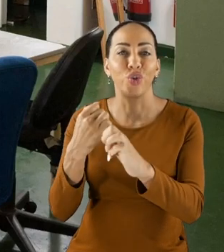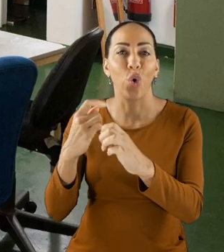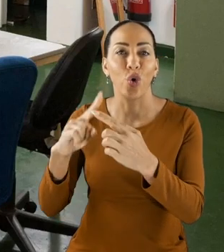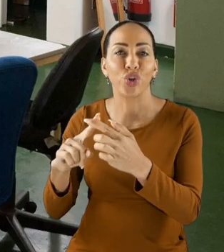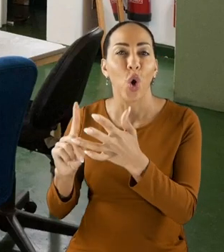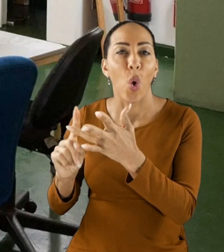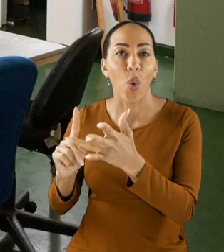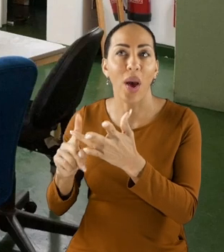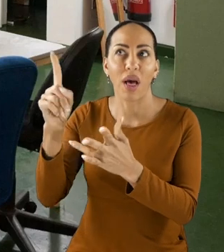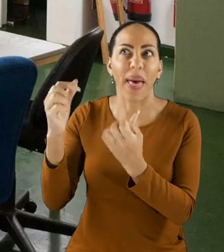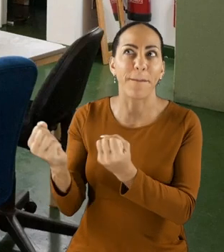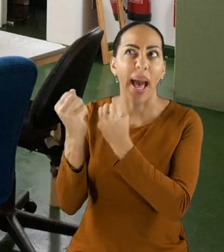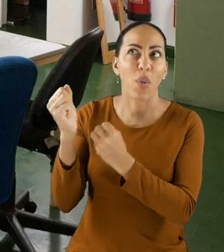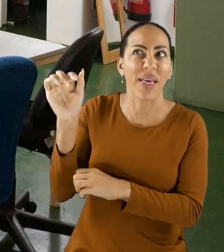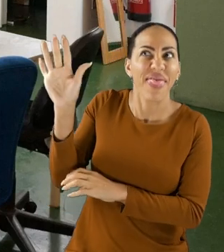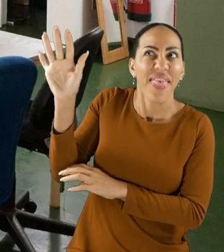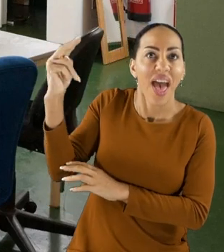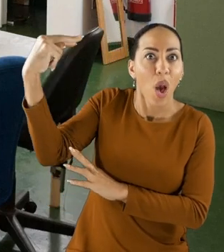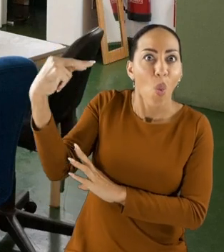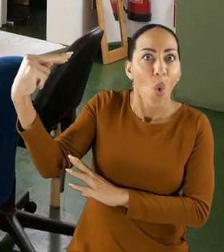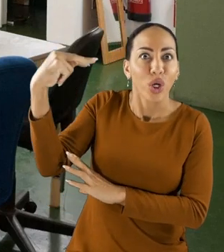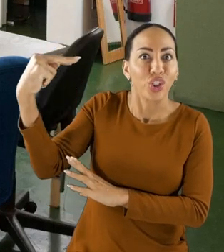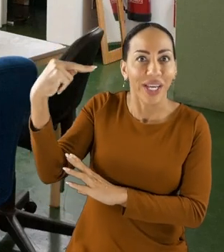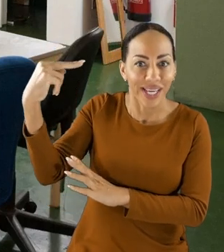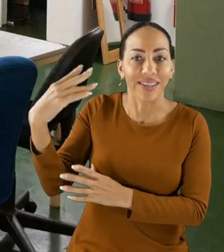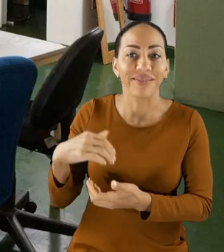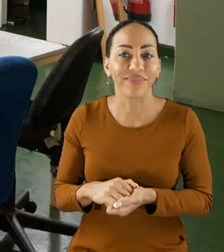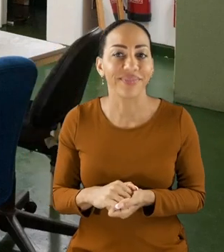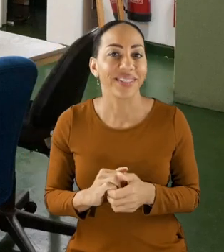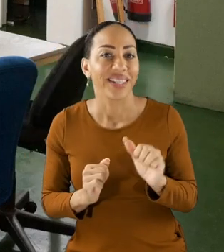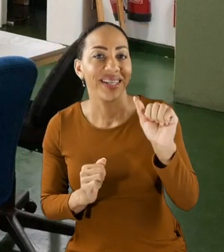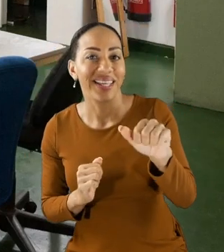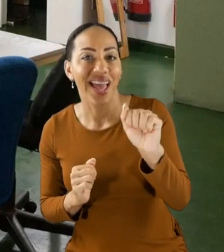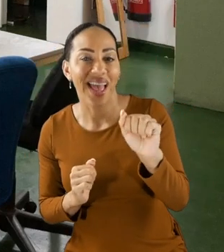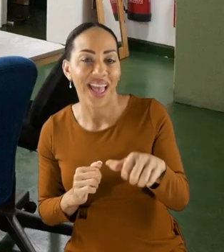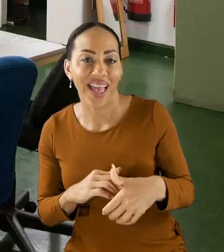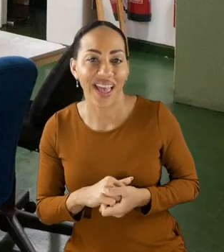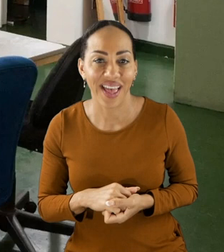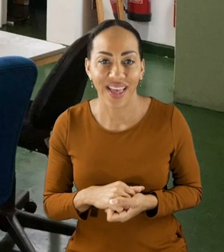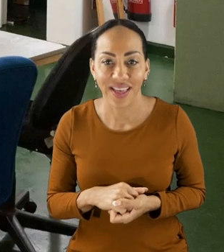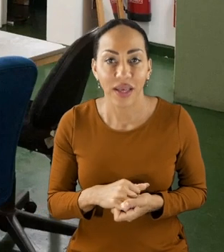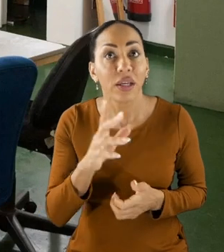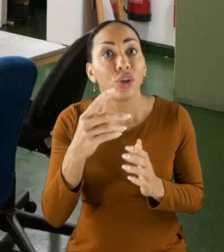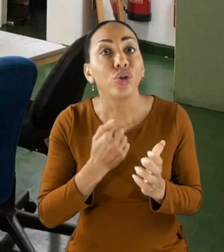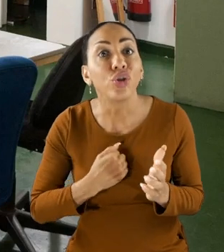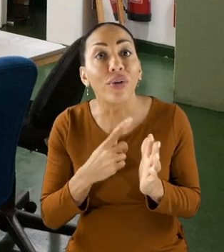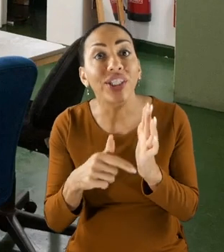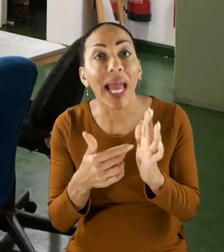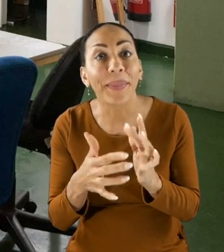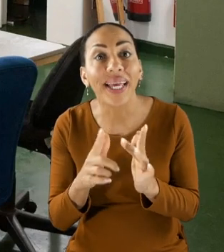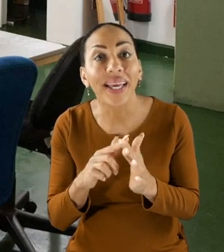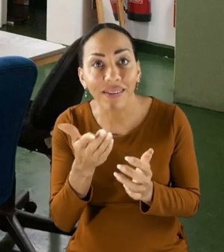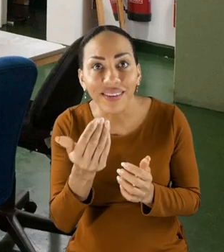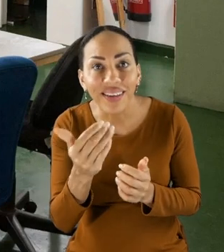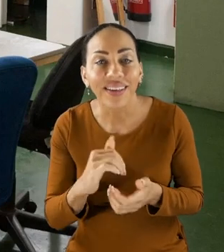background. Those who have power over you. Yeah. I think it reminds me of the same... Yeah, the kind of... Sorry, Jamie, go